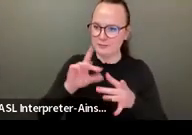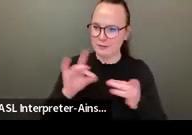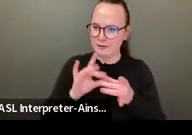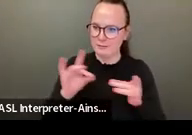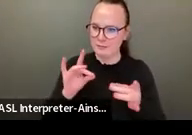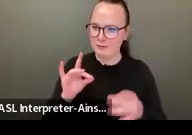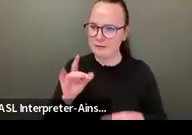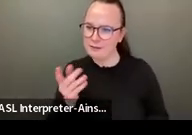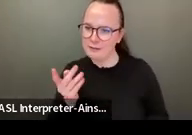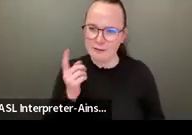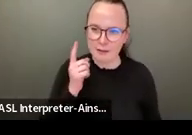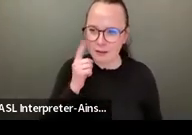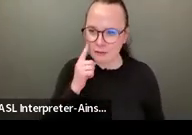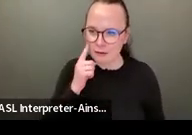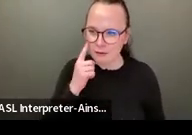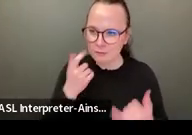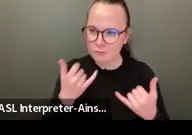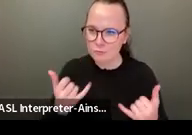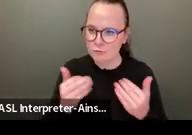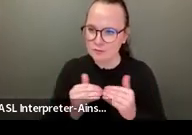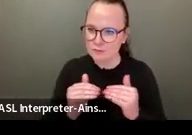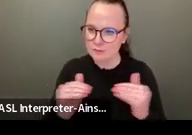so I thought there were some present levels.